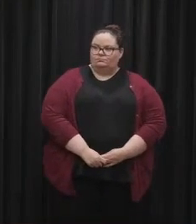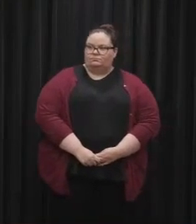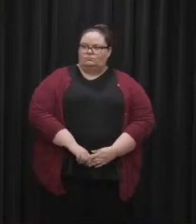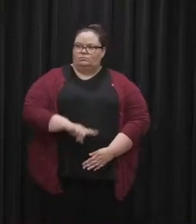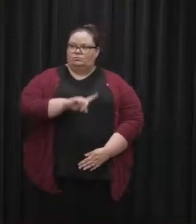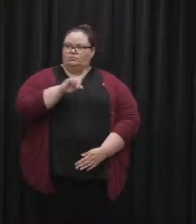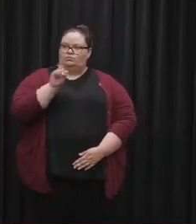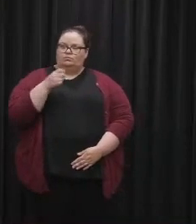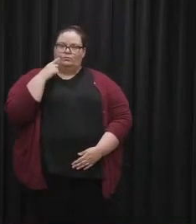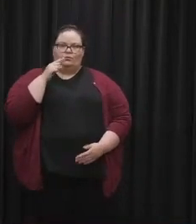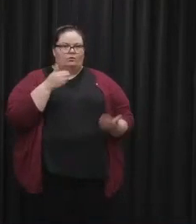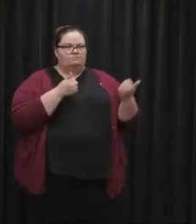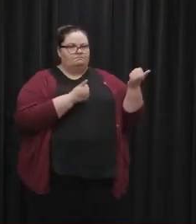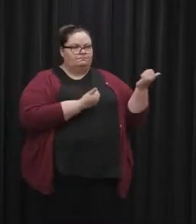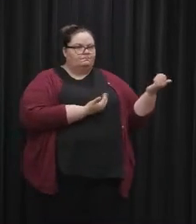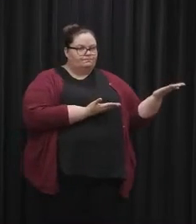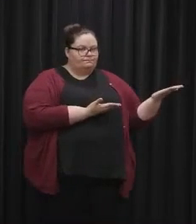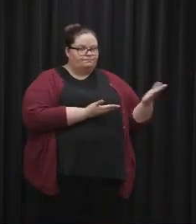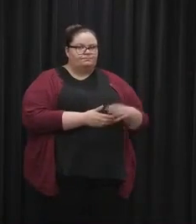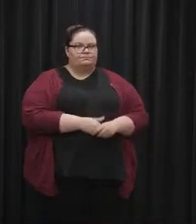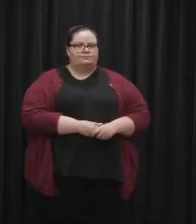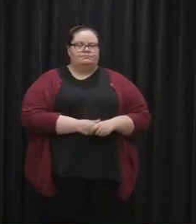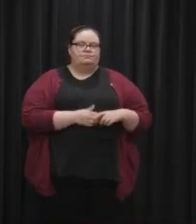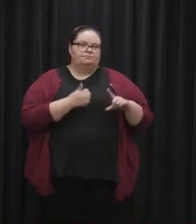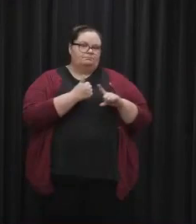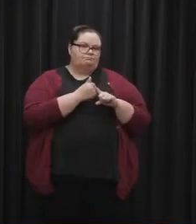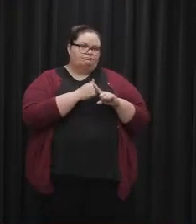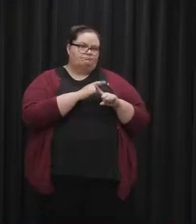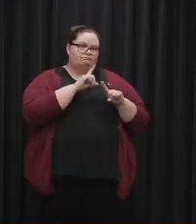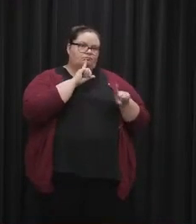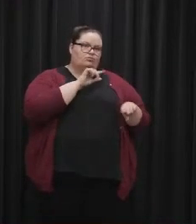My question is for Mr. Cardi.